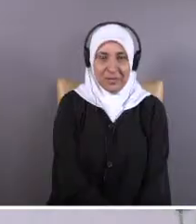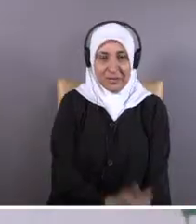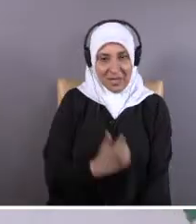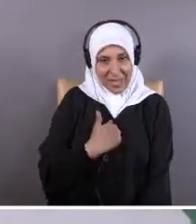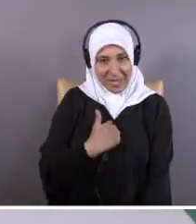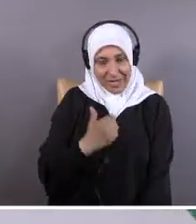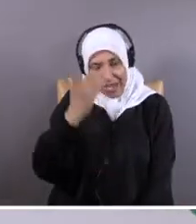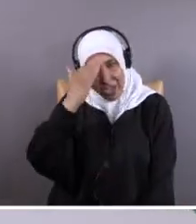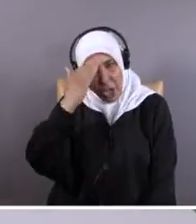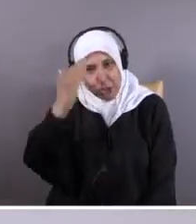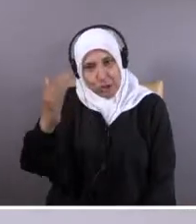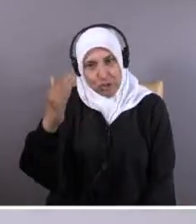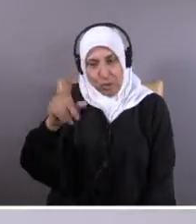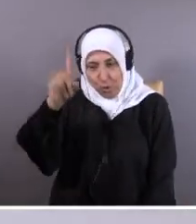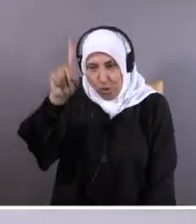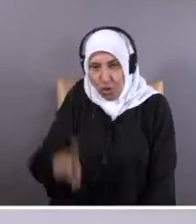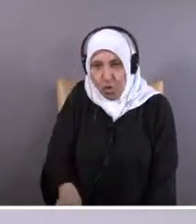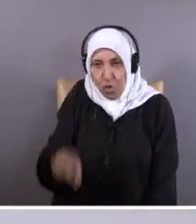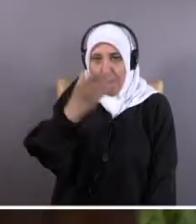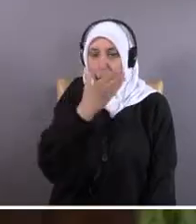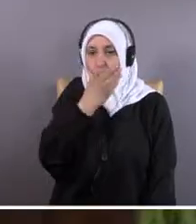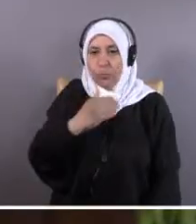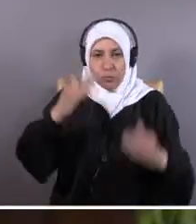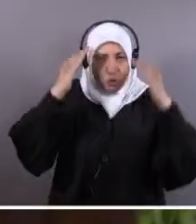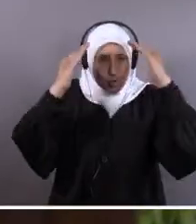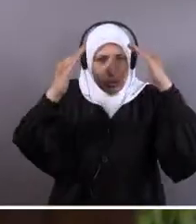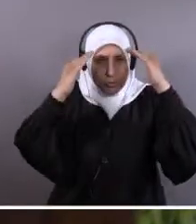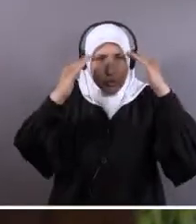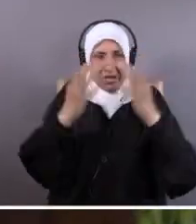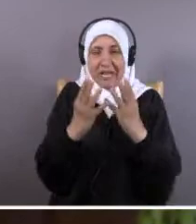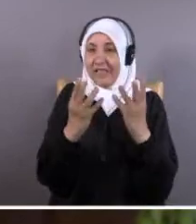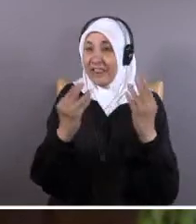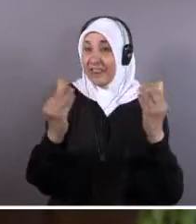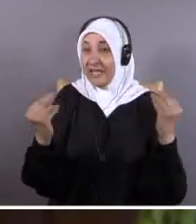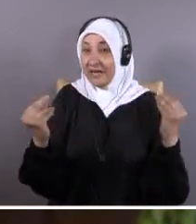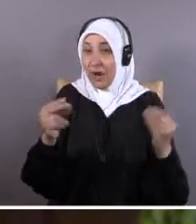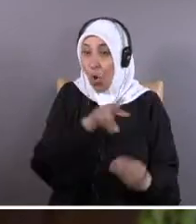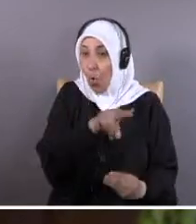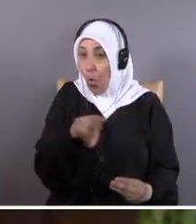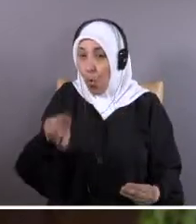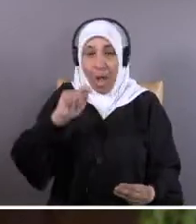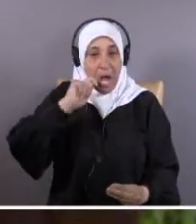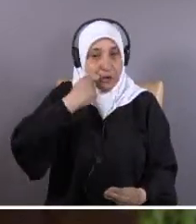Stay. Thank you so much, my brothers, my sisters.